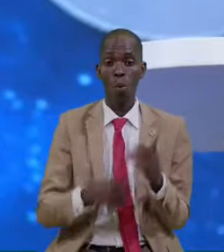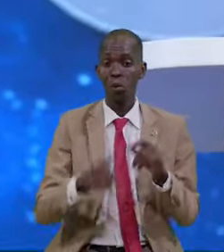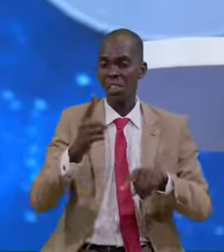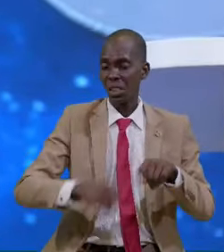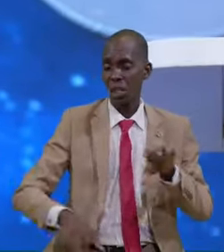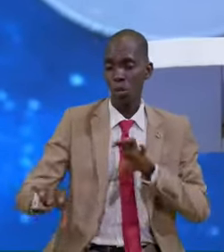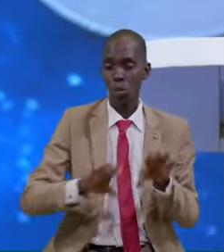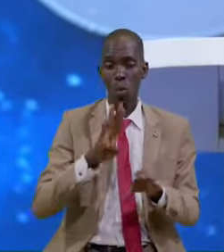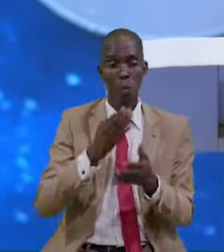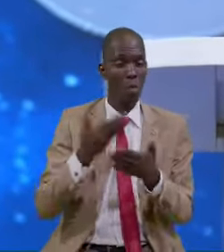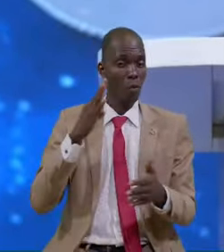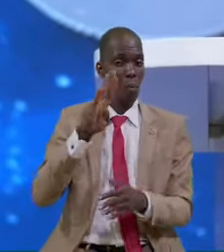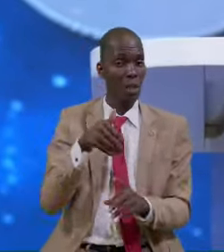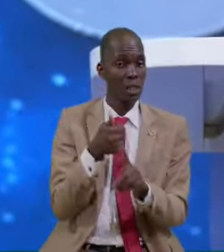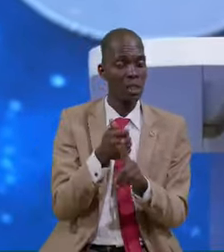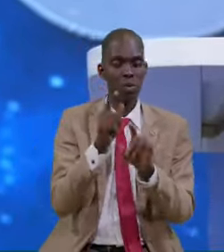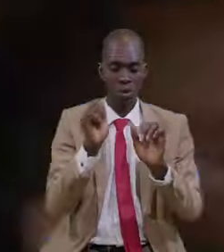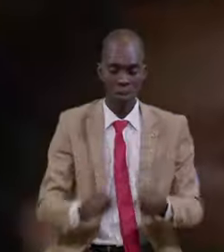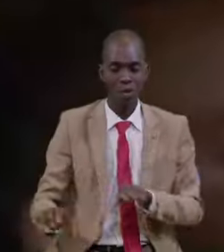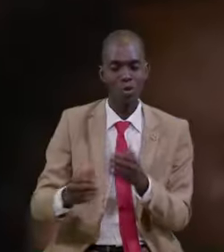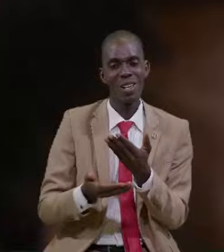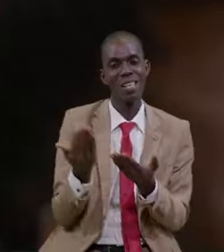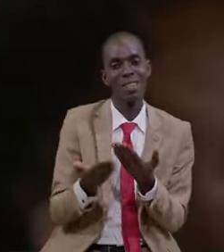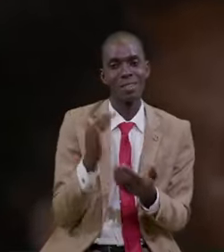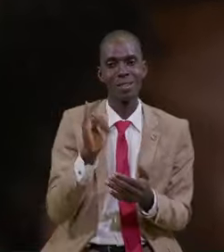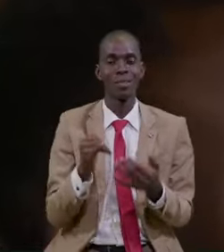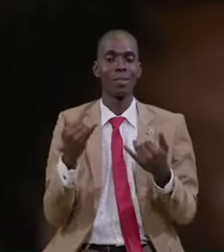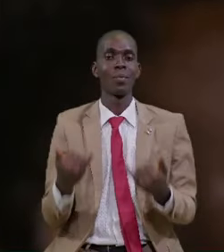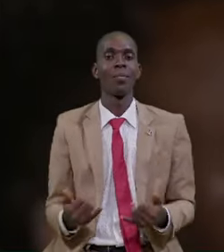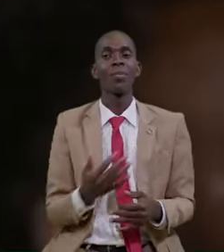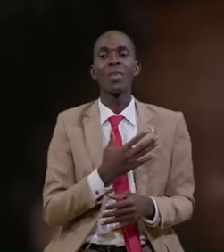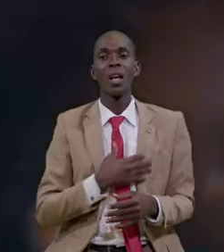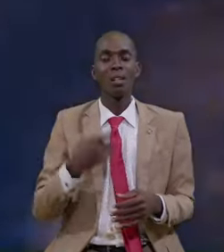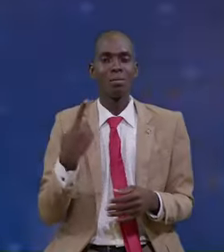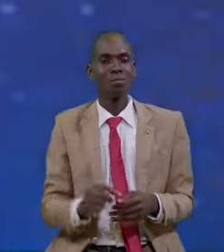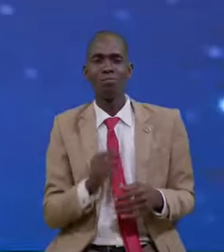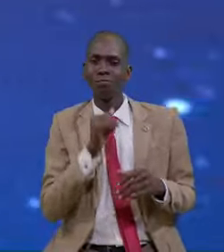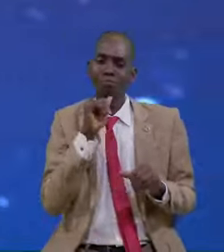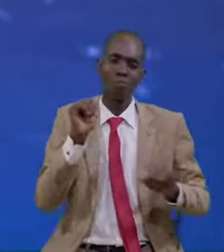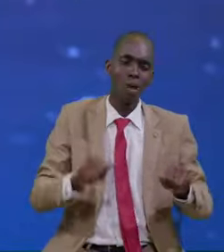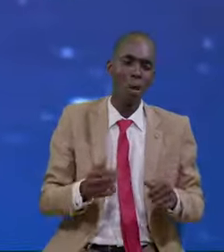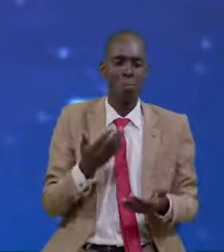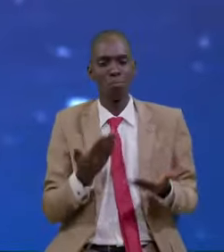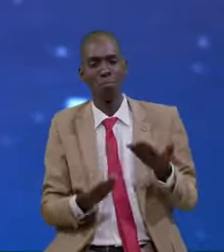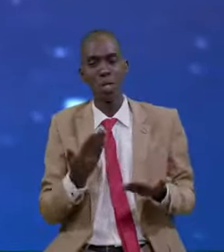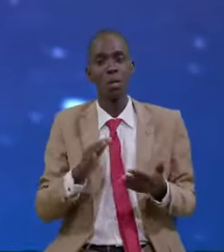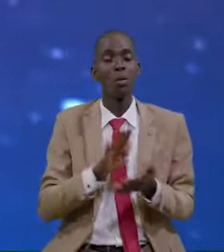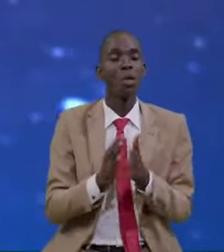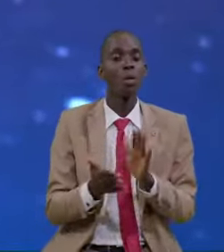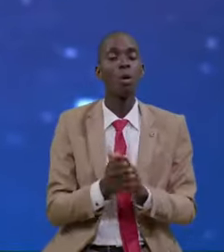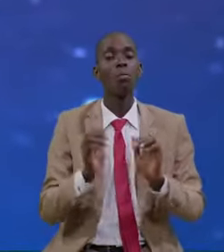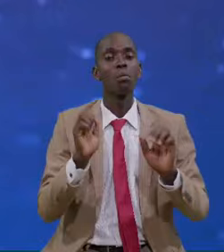now you will do easily. And the improbable has now become probable in your